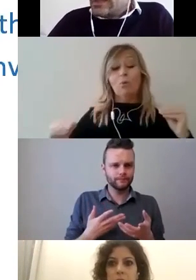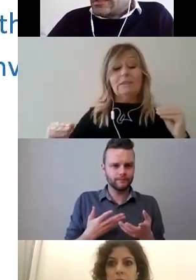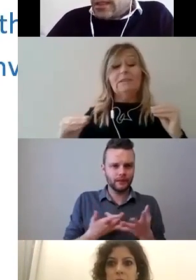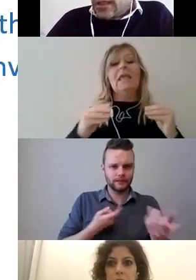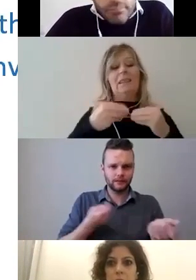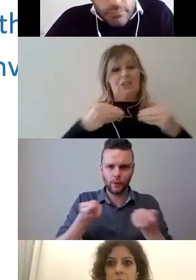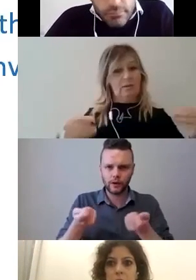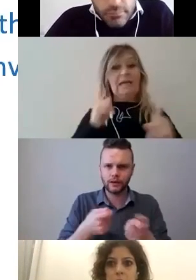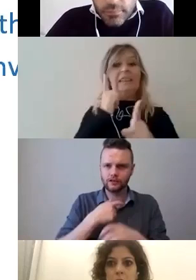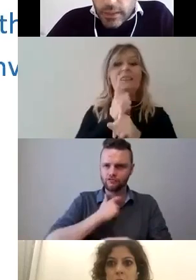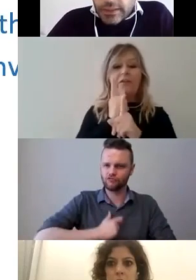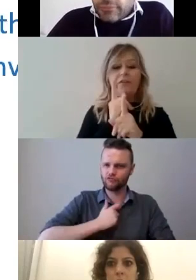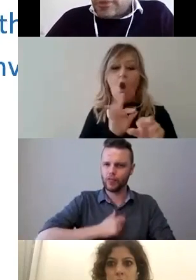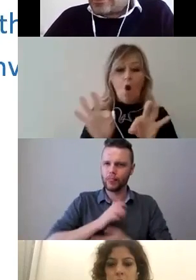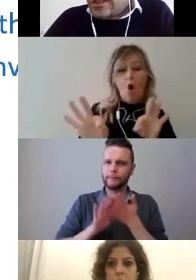coordination is